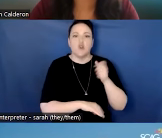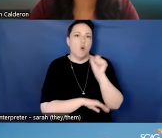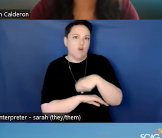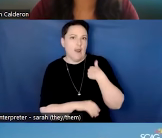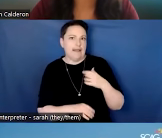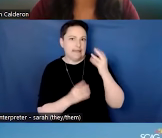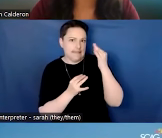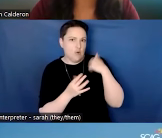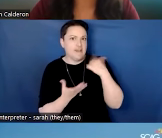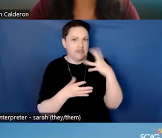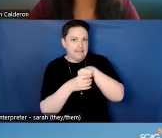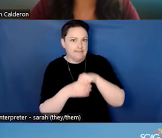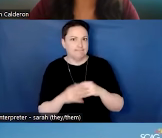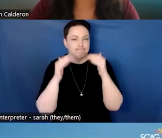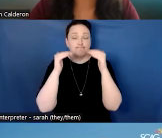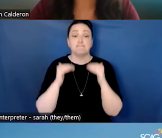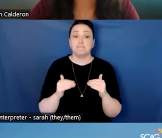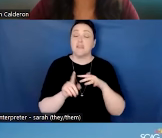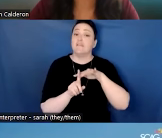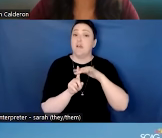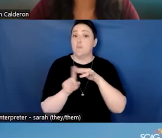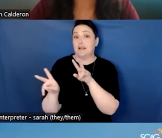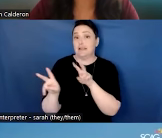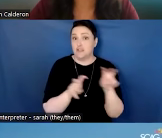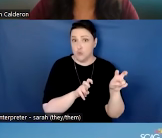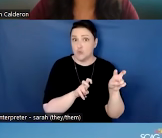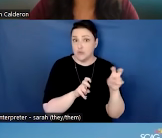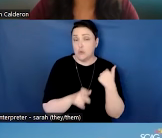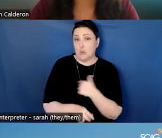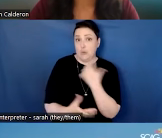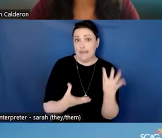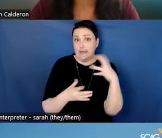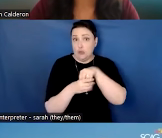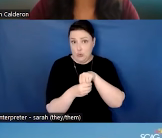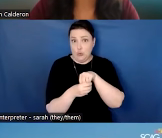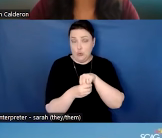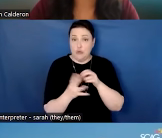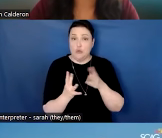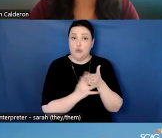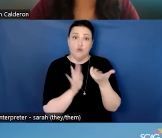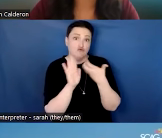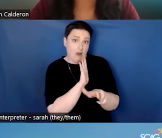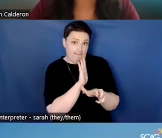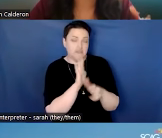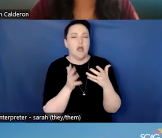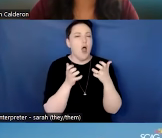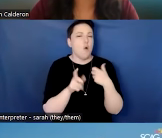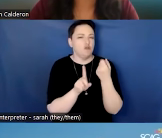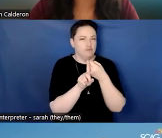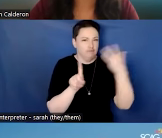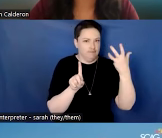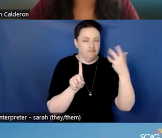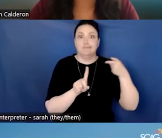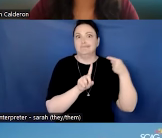going over the environmental issues and topics that we include in the draft PEIR, because this is really the meat of